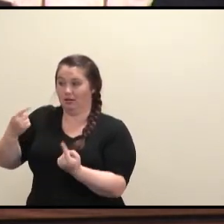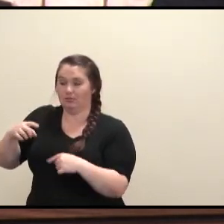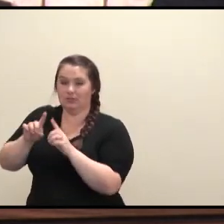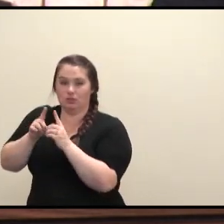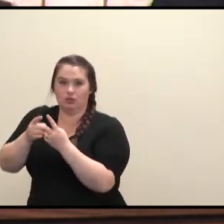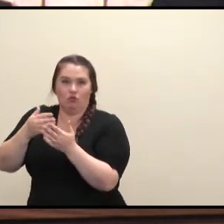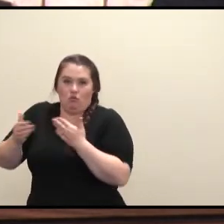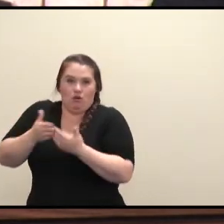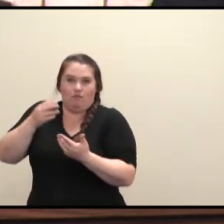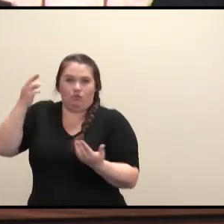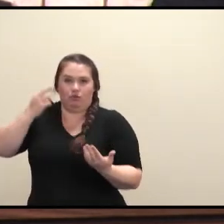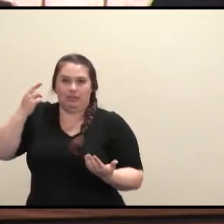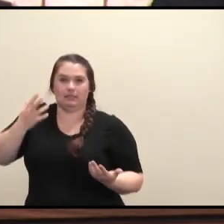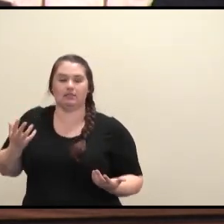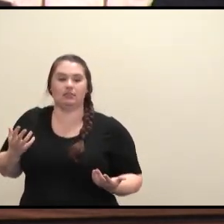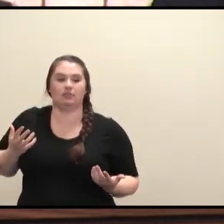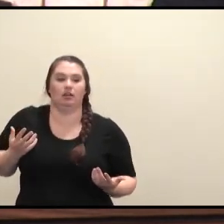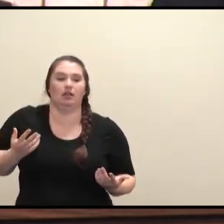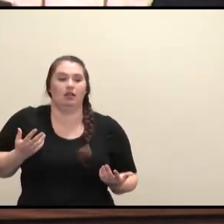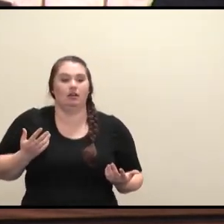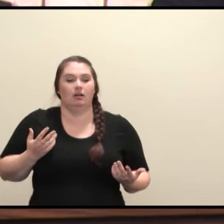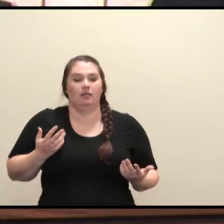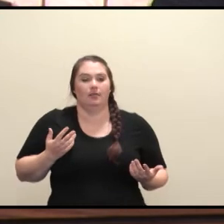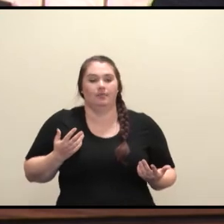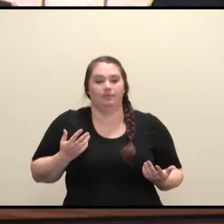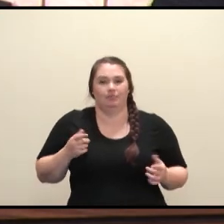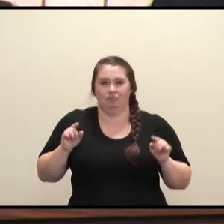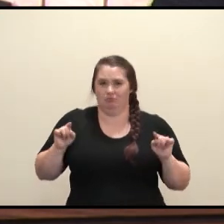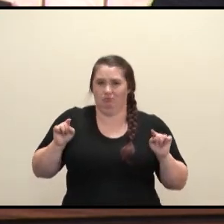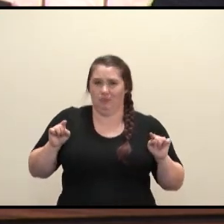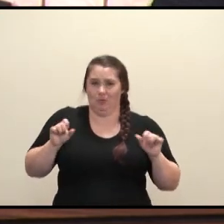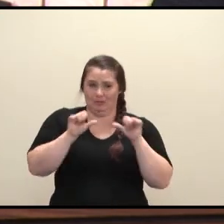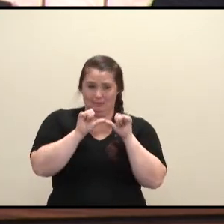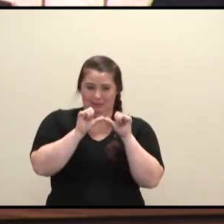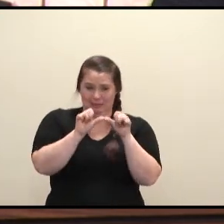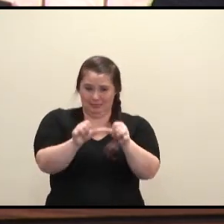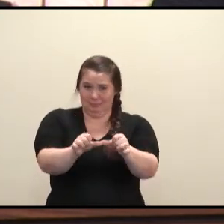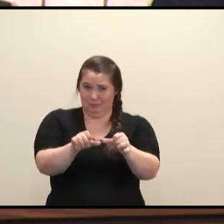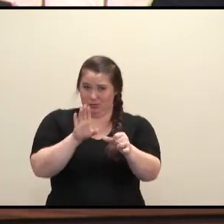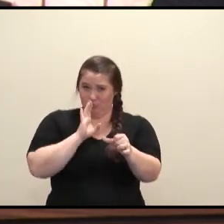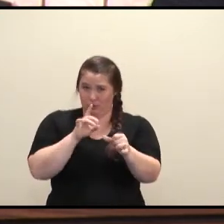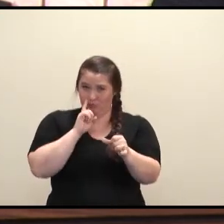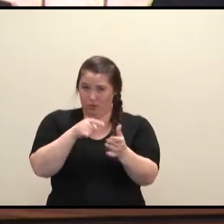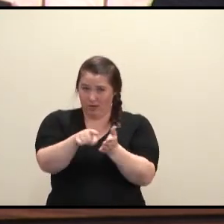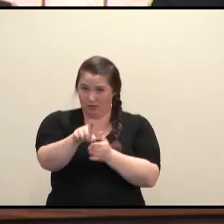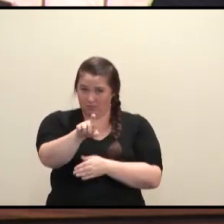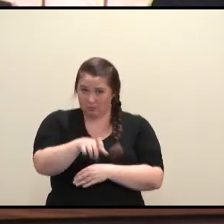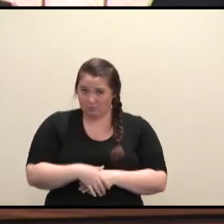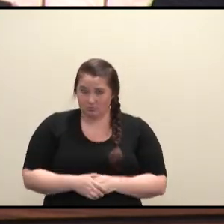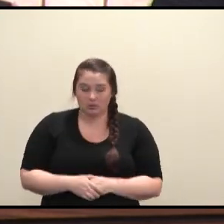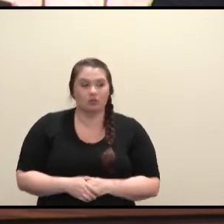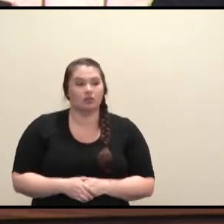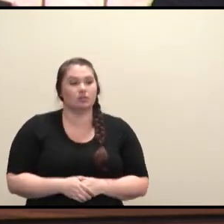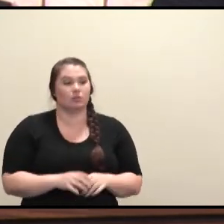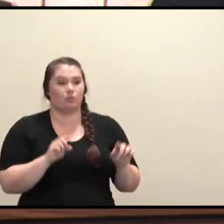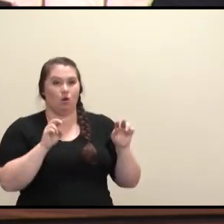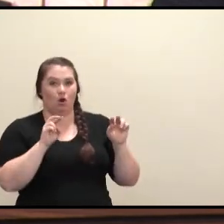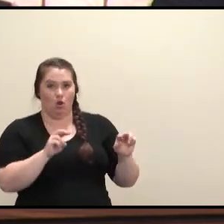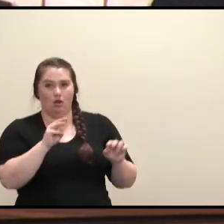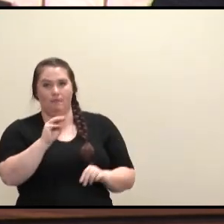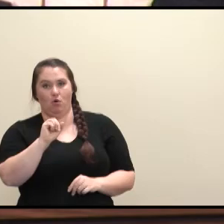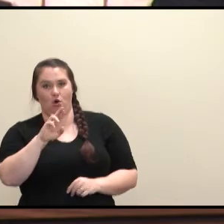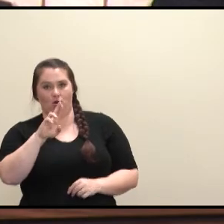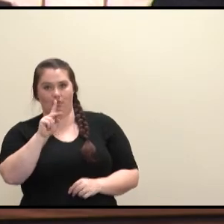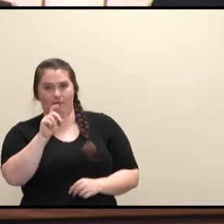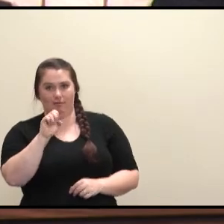reason, if there's any, do we keep those consistent as far as pay goes? So we look at the market value